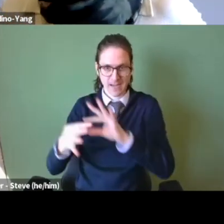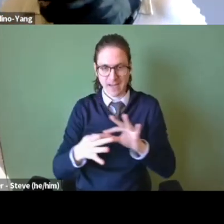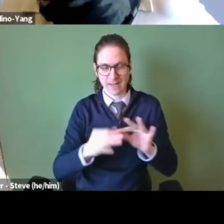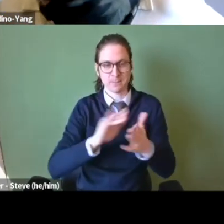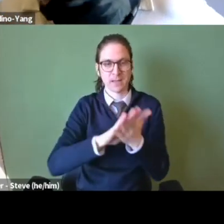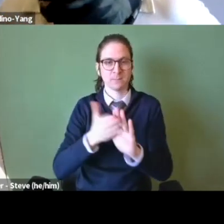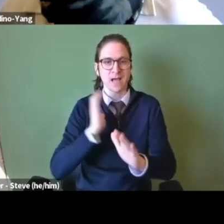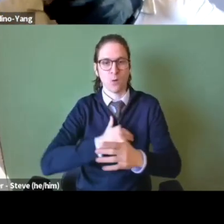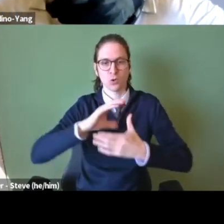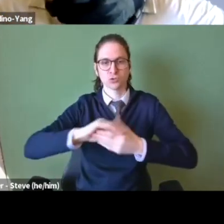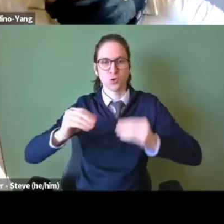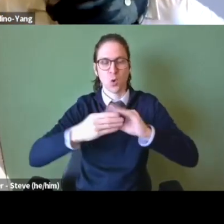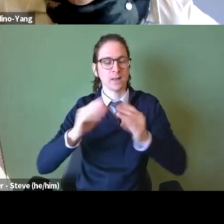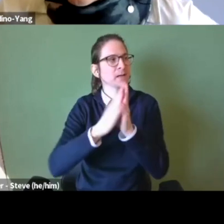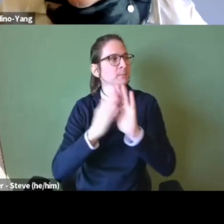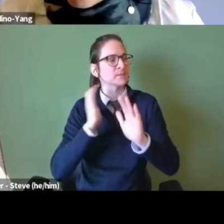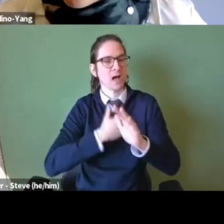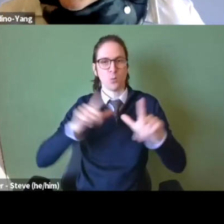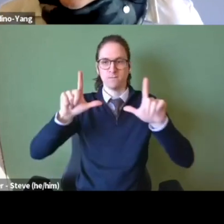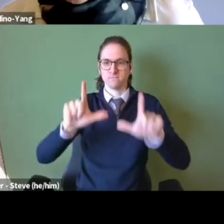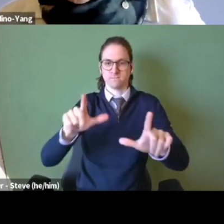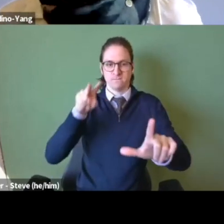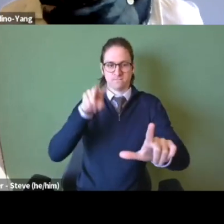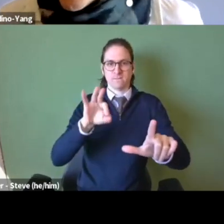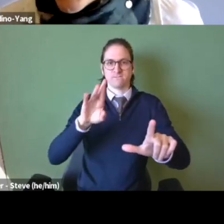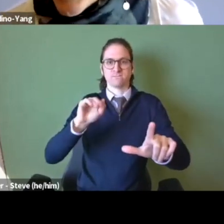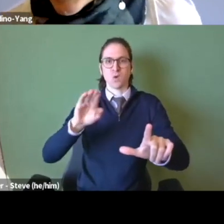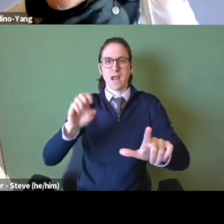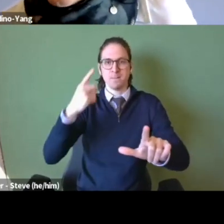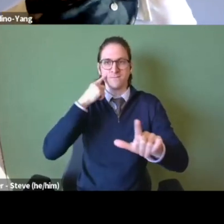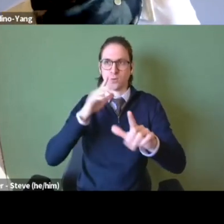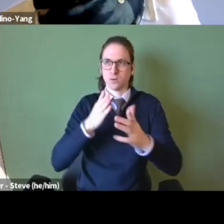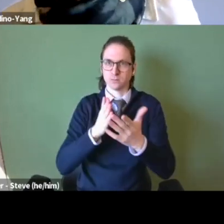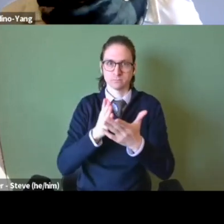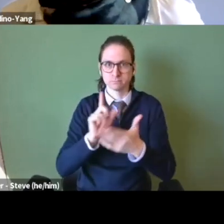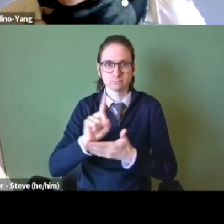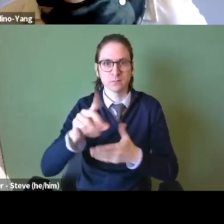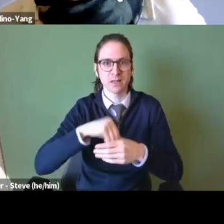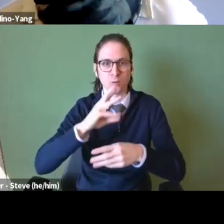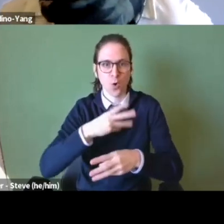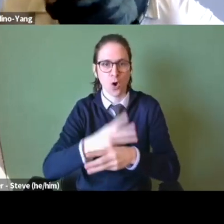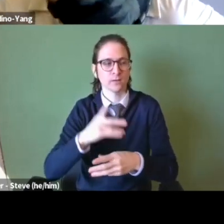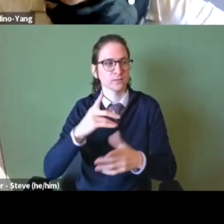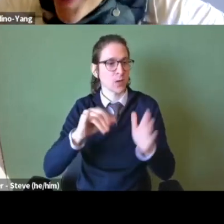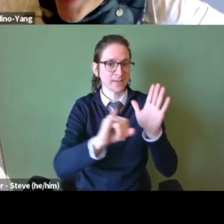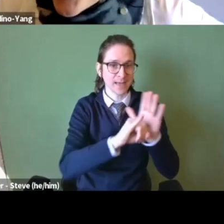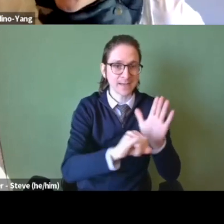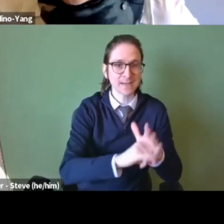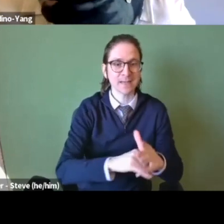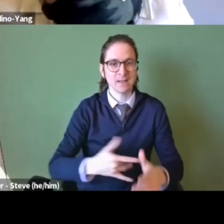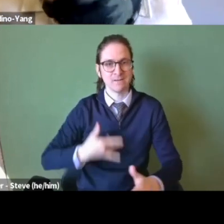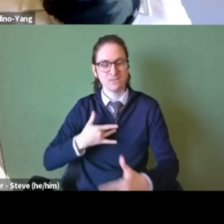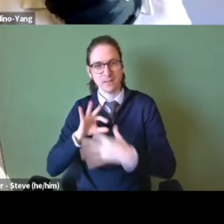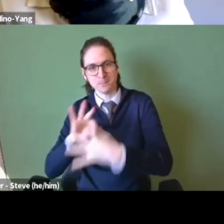world. So ideas like identity, like belonging, like interest in